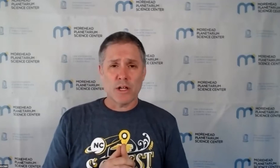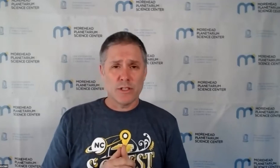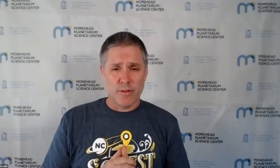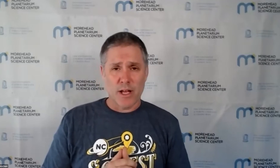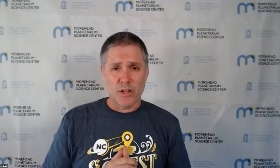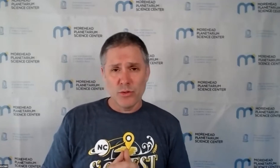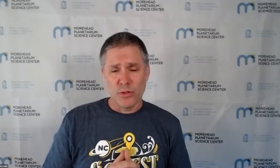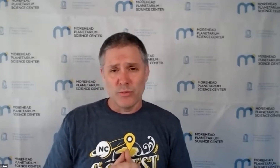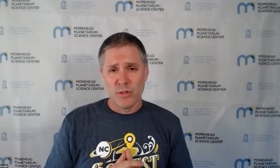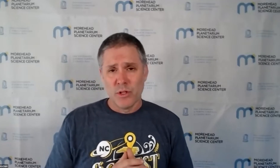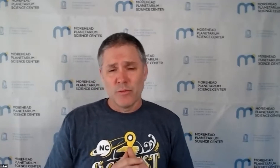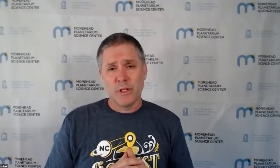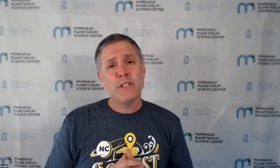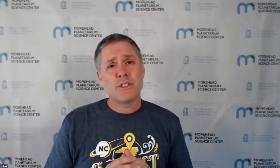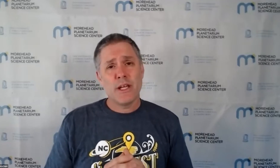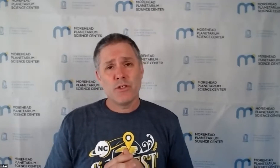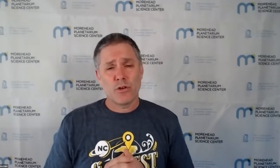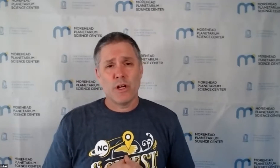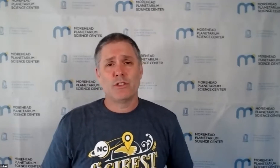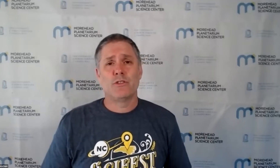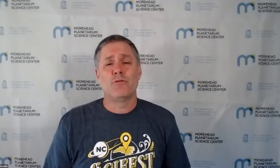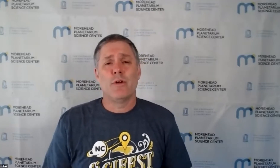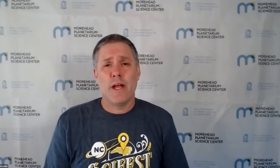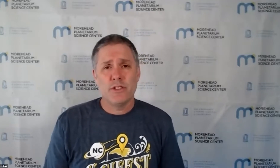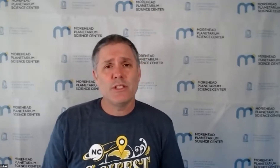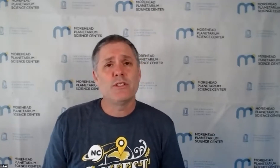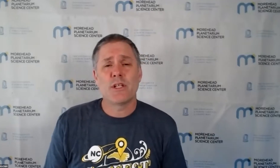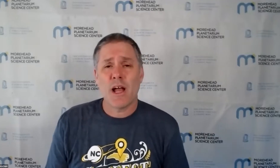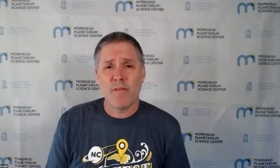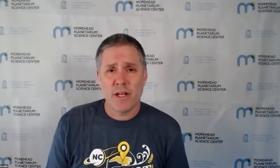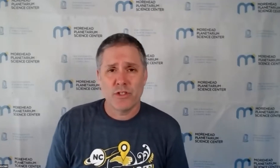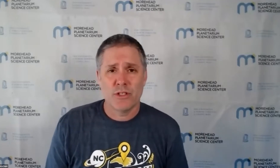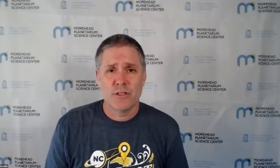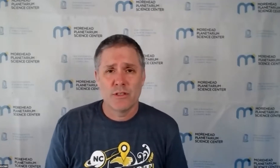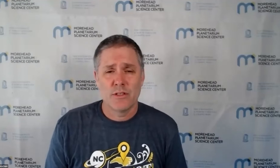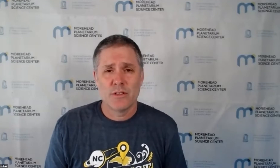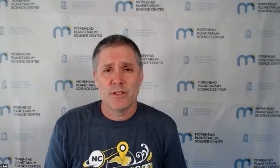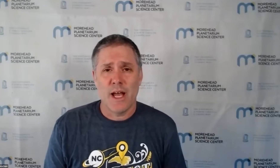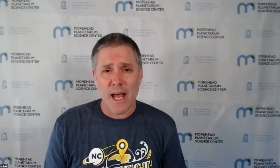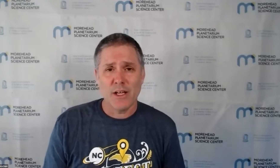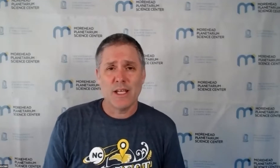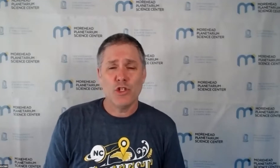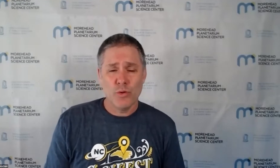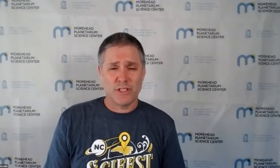If you're watching via YouTube, please send your questions to